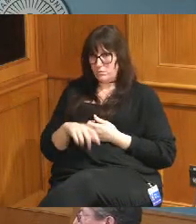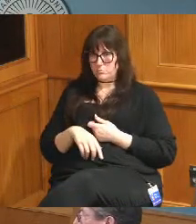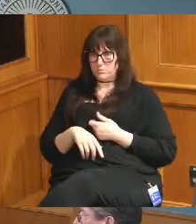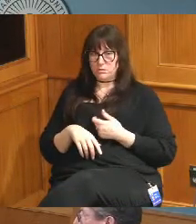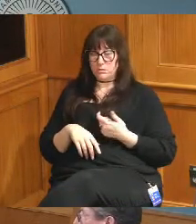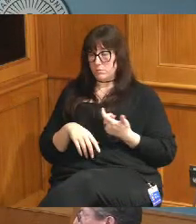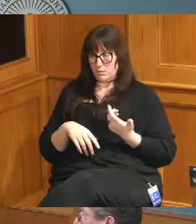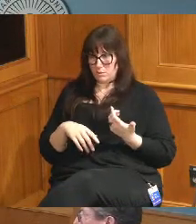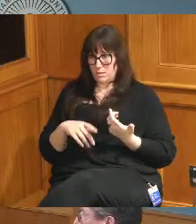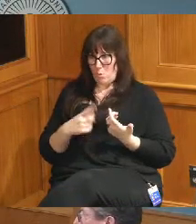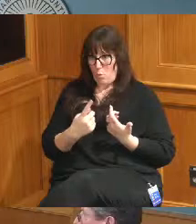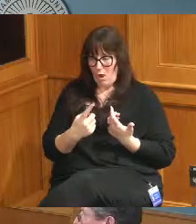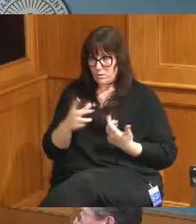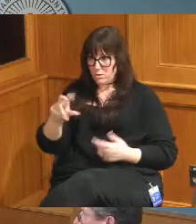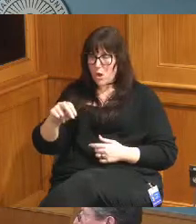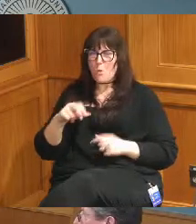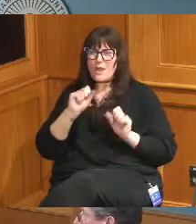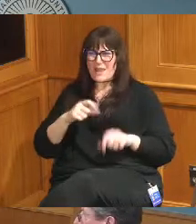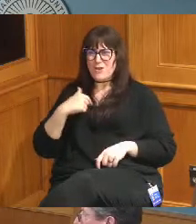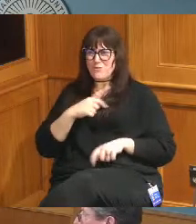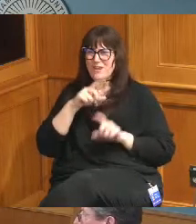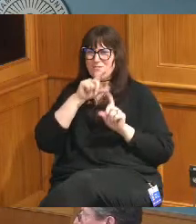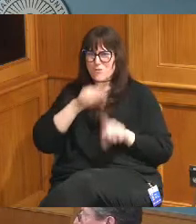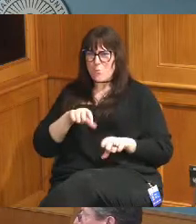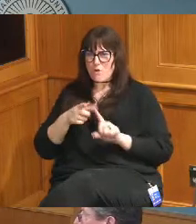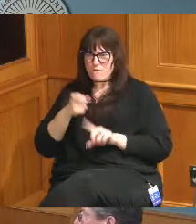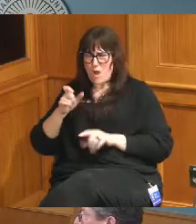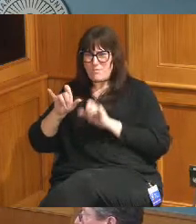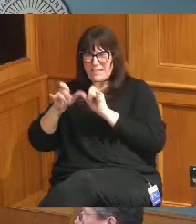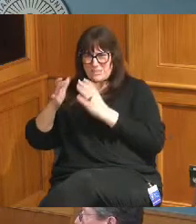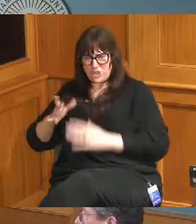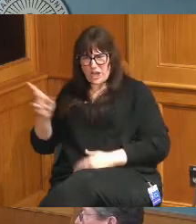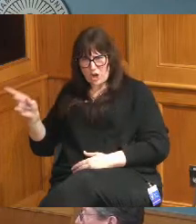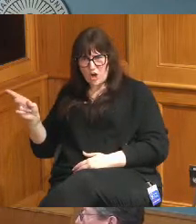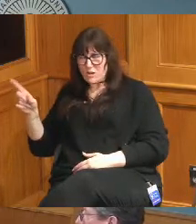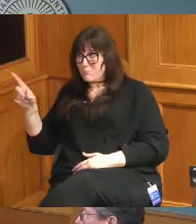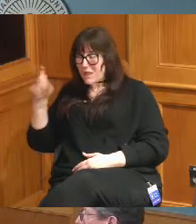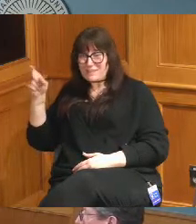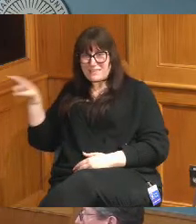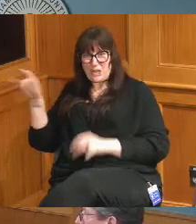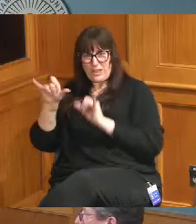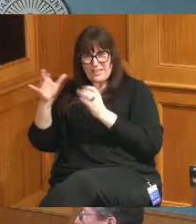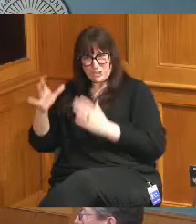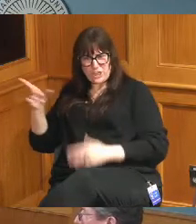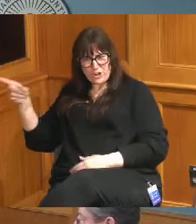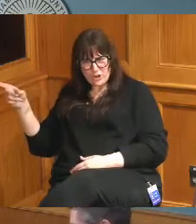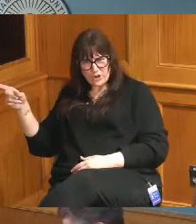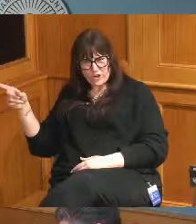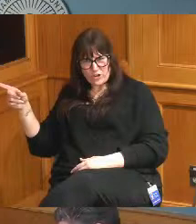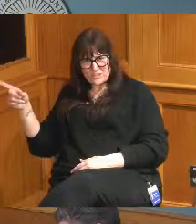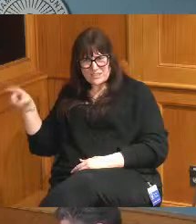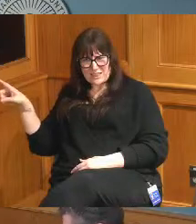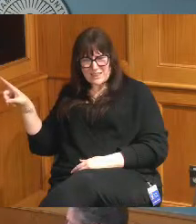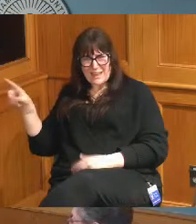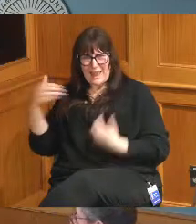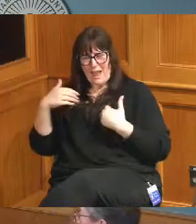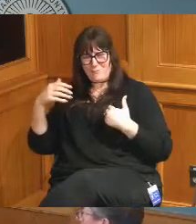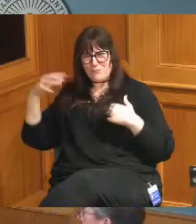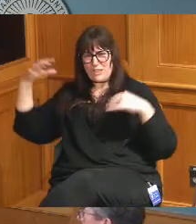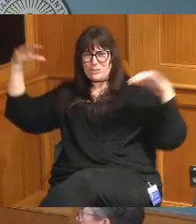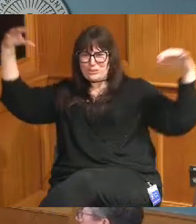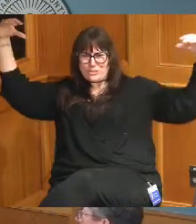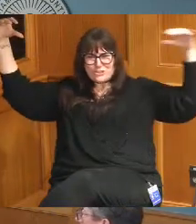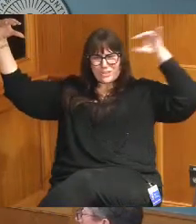one. Could we maybe get a report maybe from the engineer, because they're the engineers, and don't we have those satellites and all